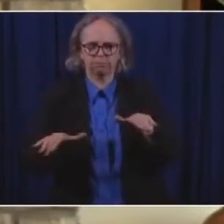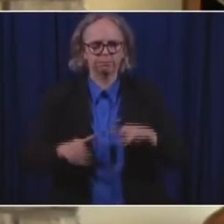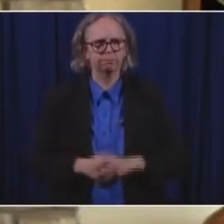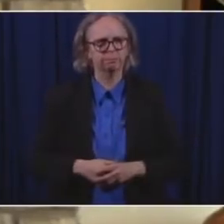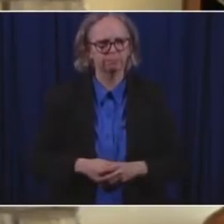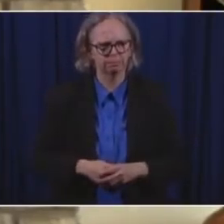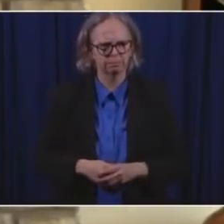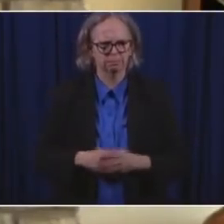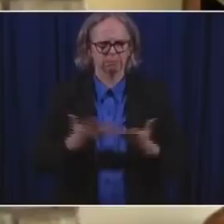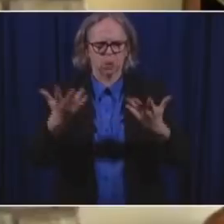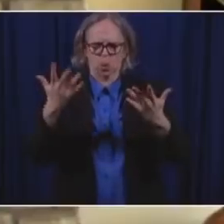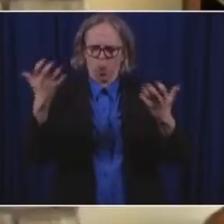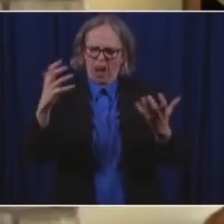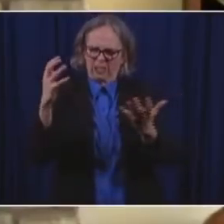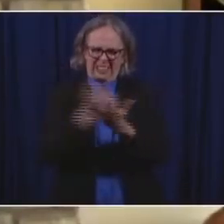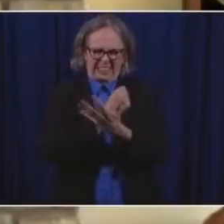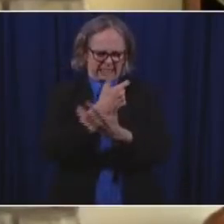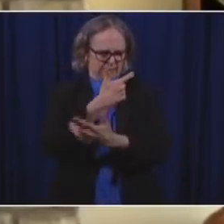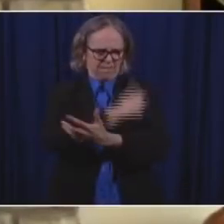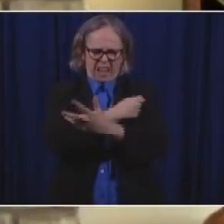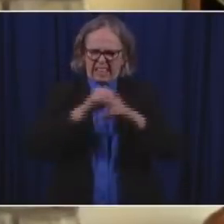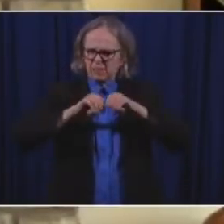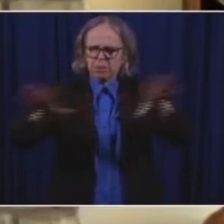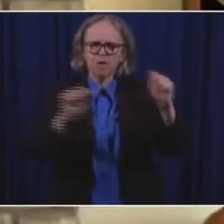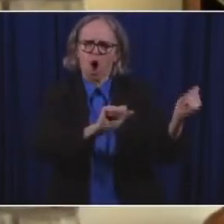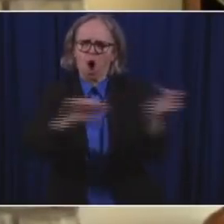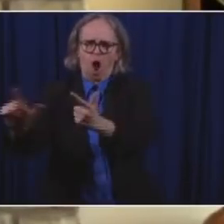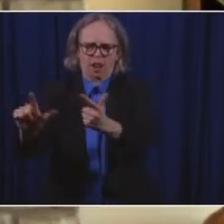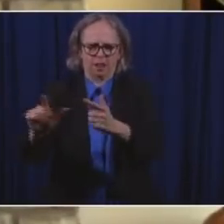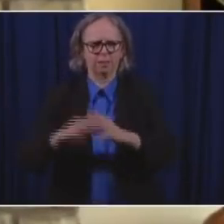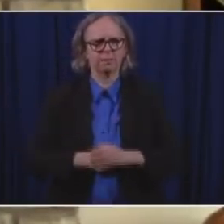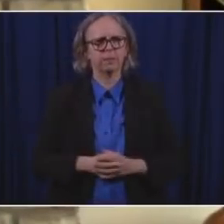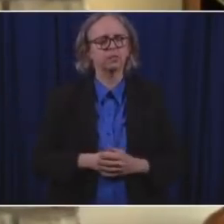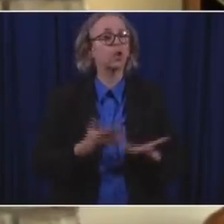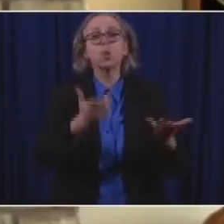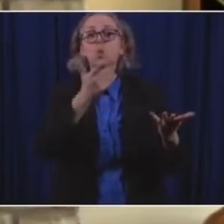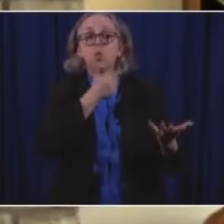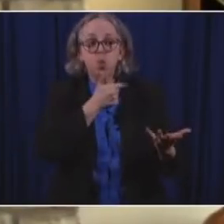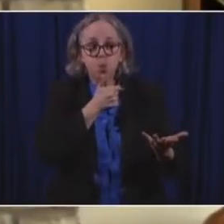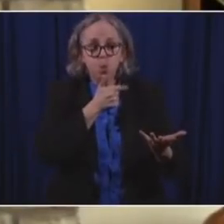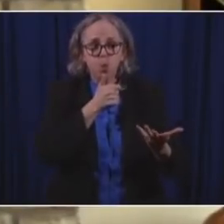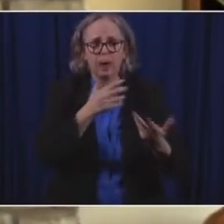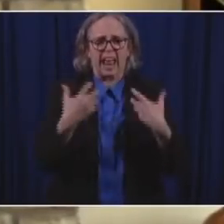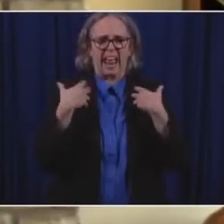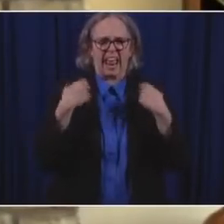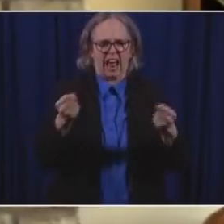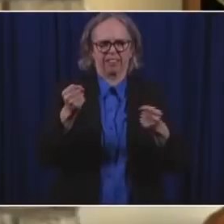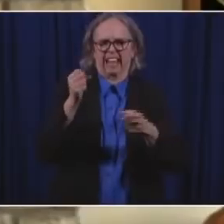quickly as we can. Healthcare workers and personnel who are involved in the